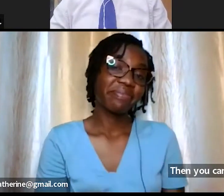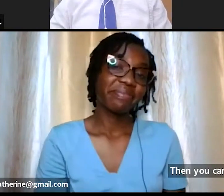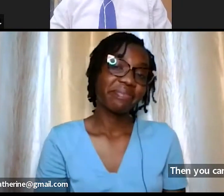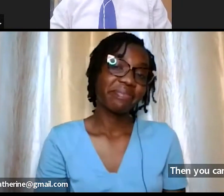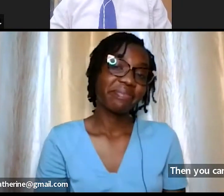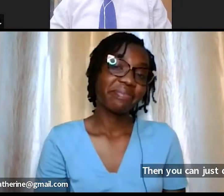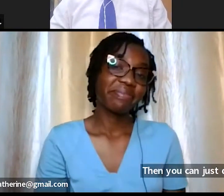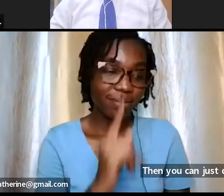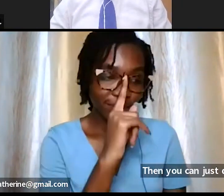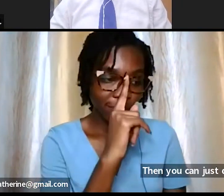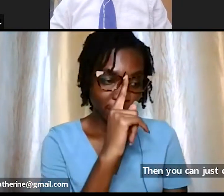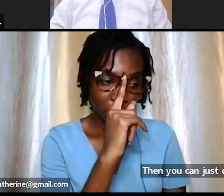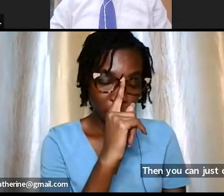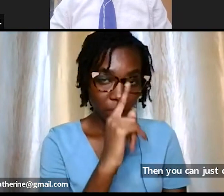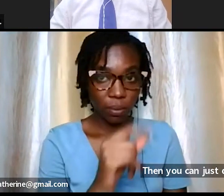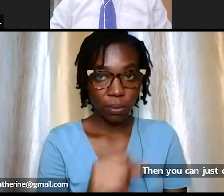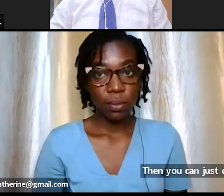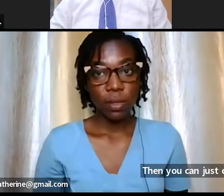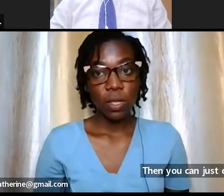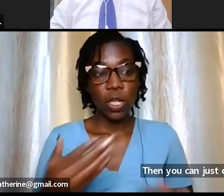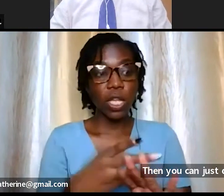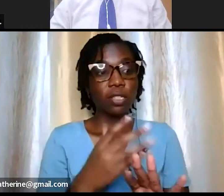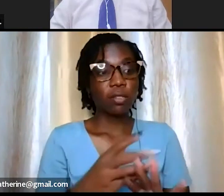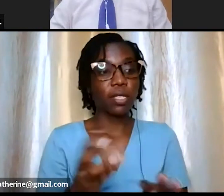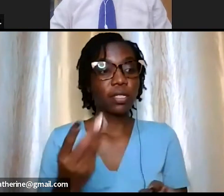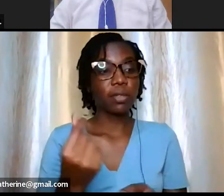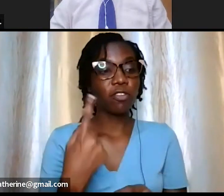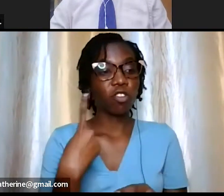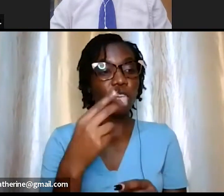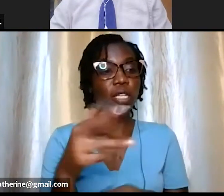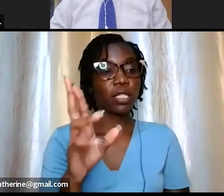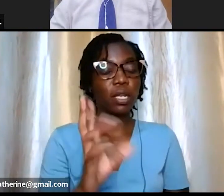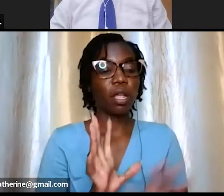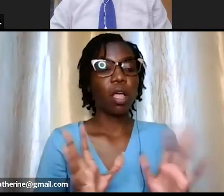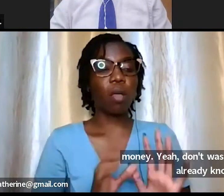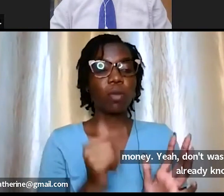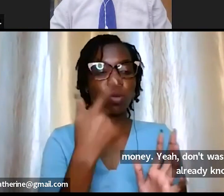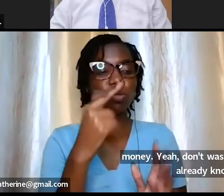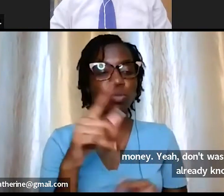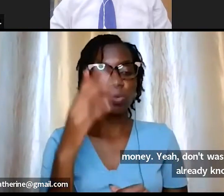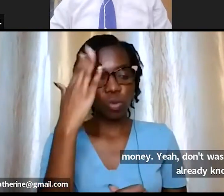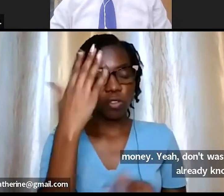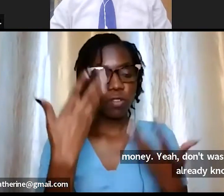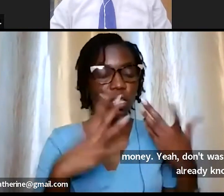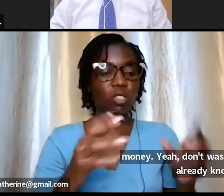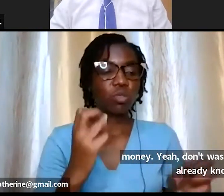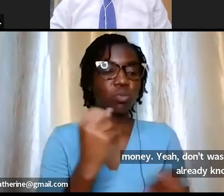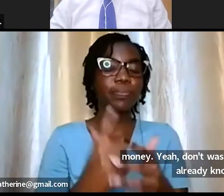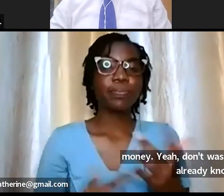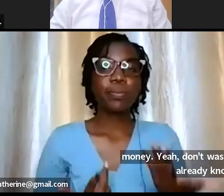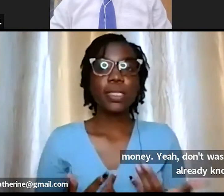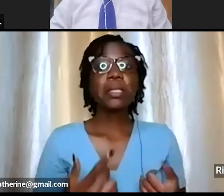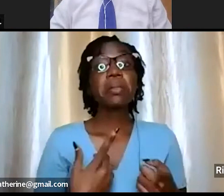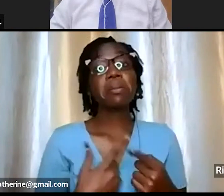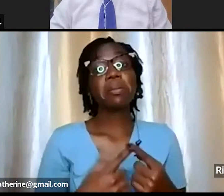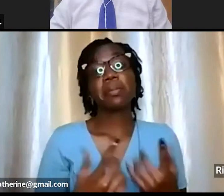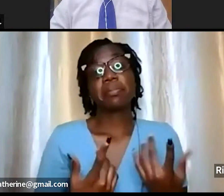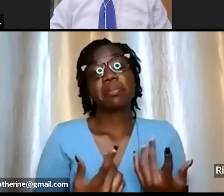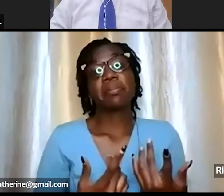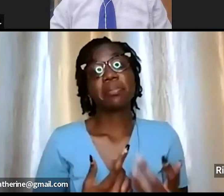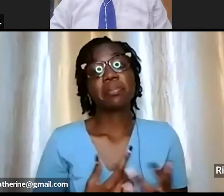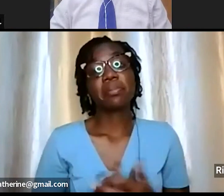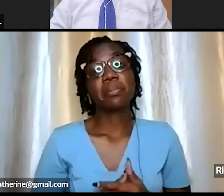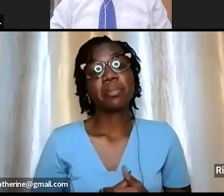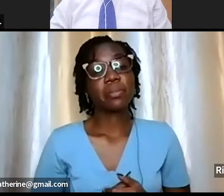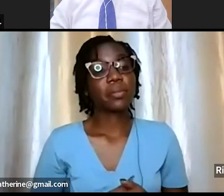Don't waste that money on that HR, because you already know what needs to be done, right? But anyway, that is on a light note. The